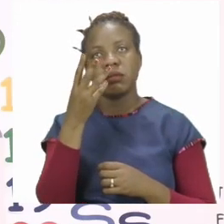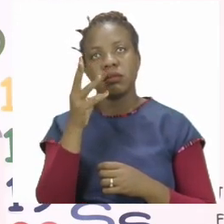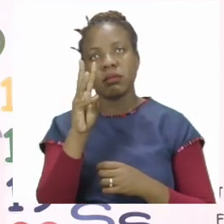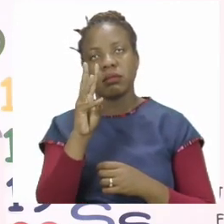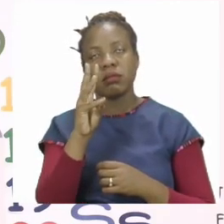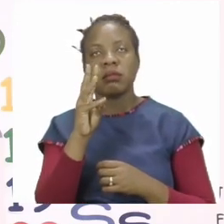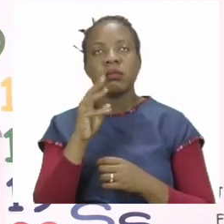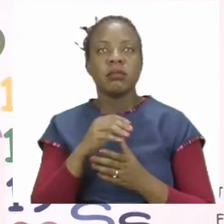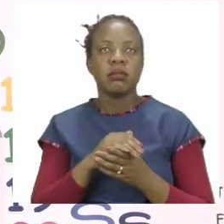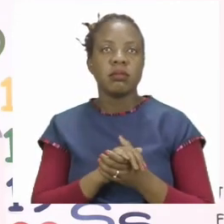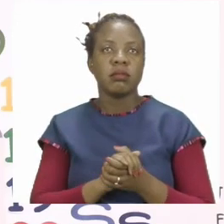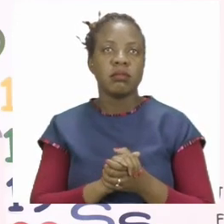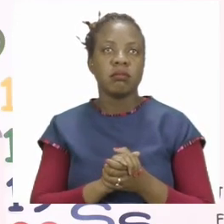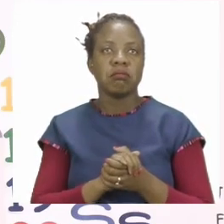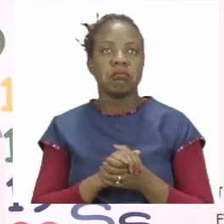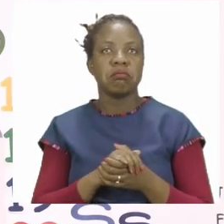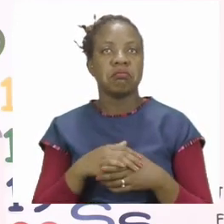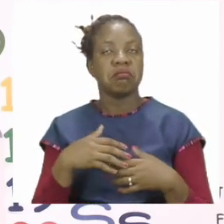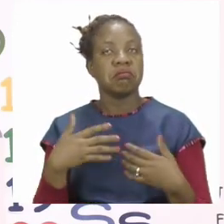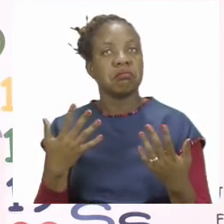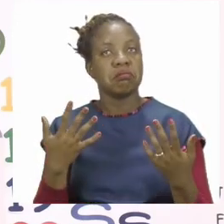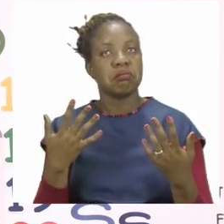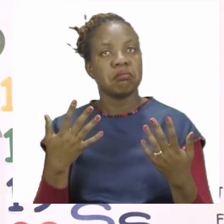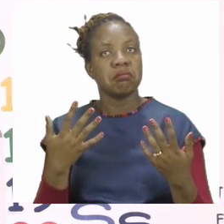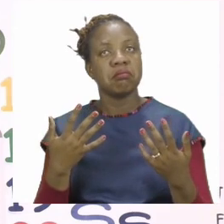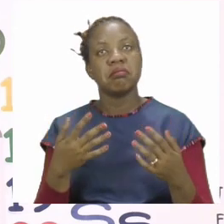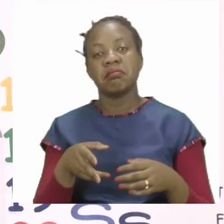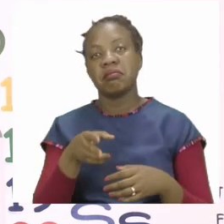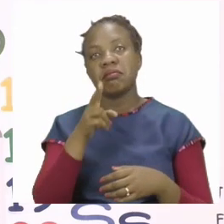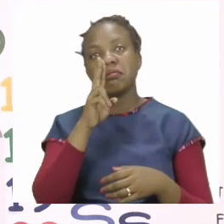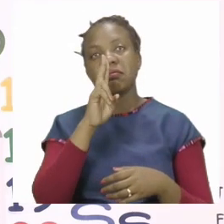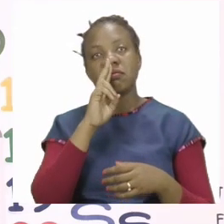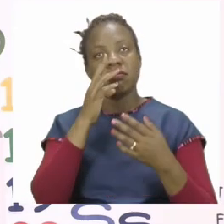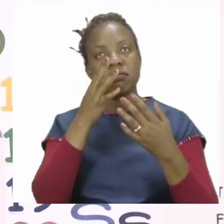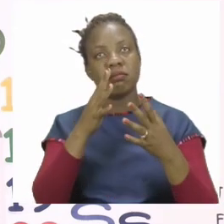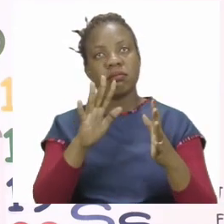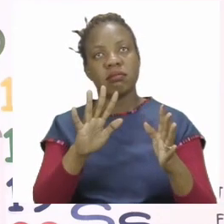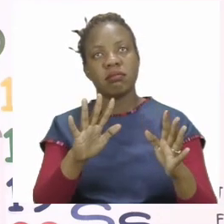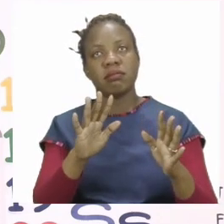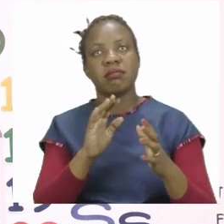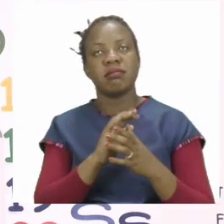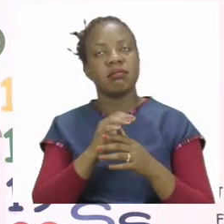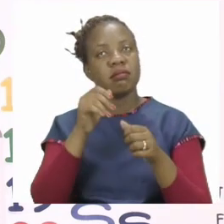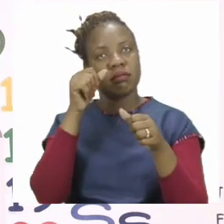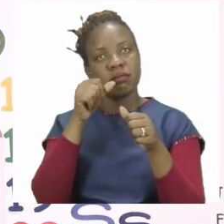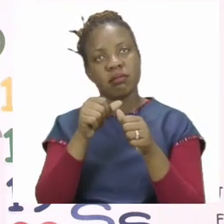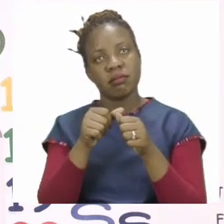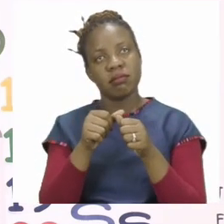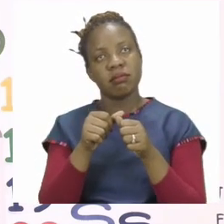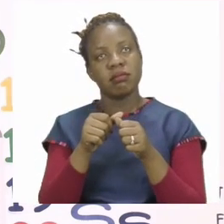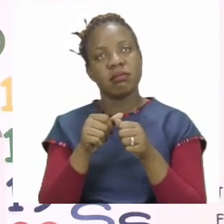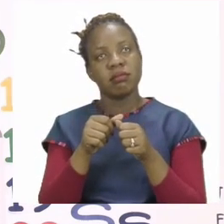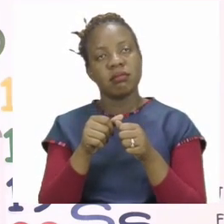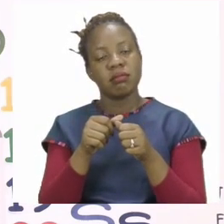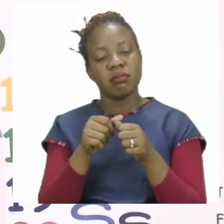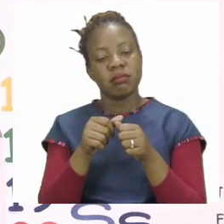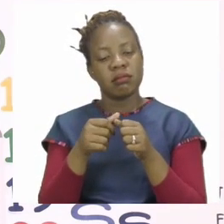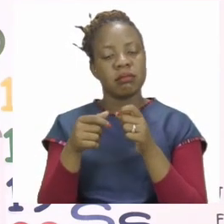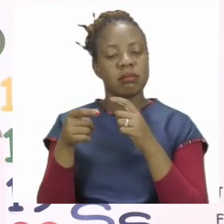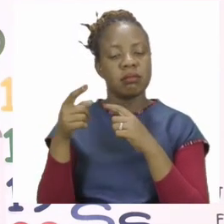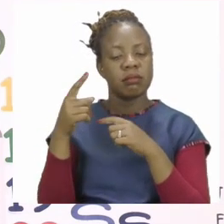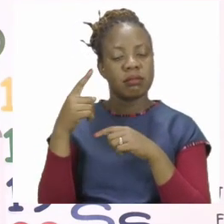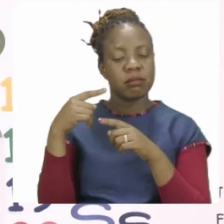56. And there you have your answer. Now remember, you can always go back and